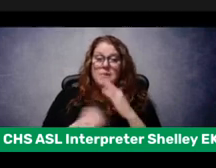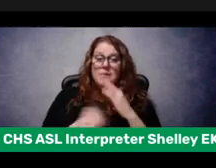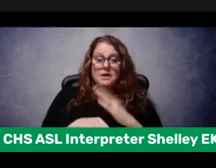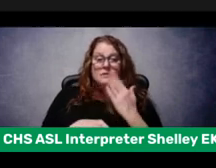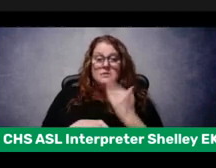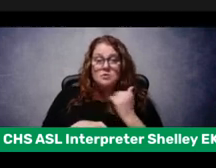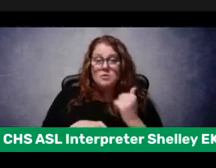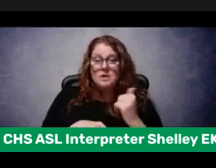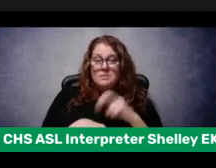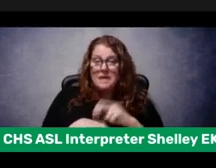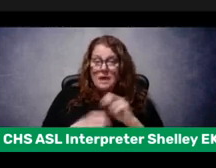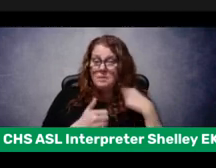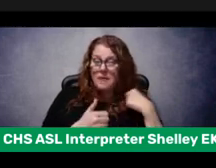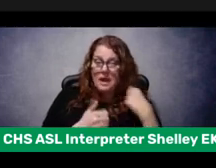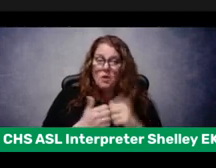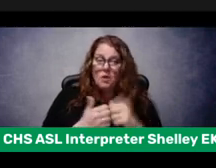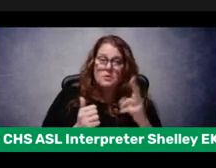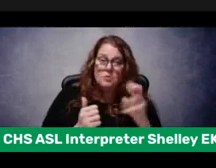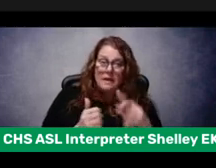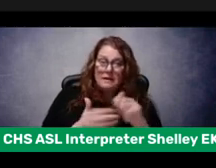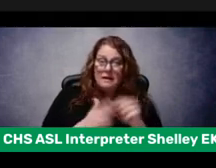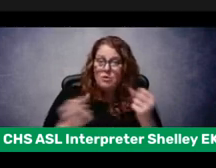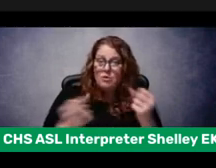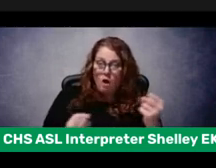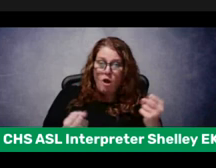car. So that's all I wanted to say.